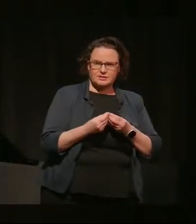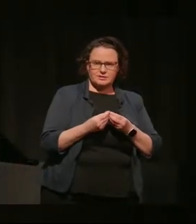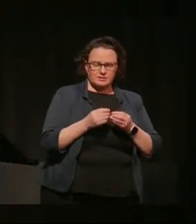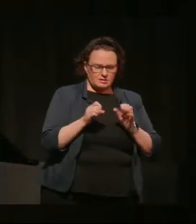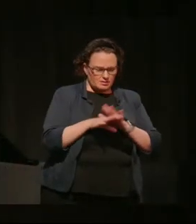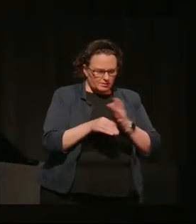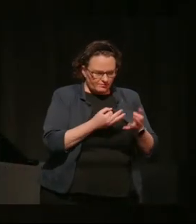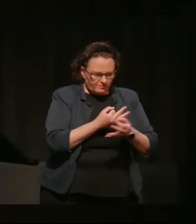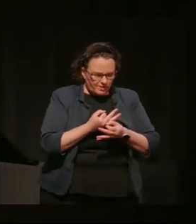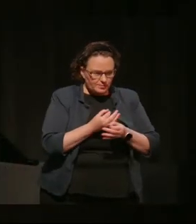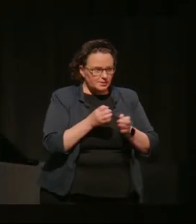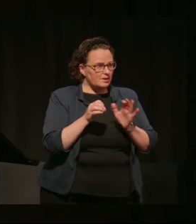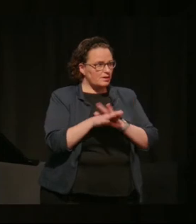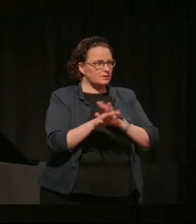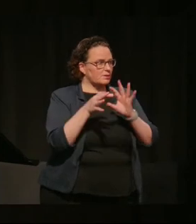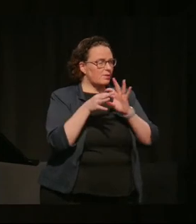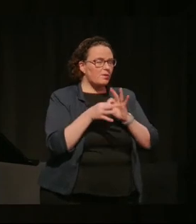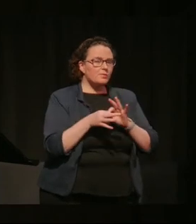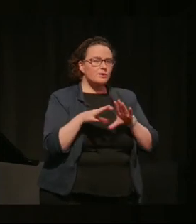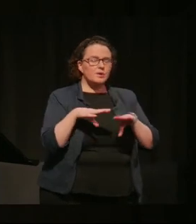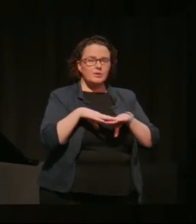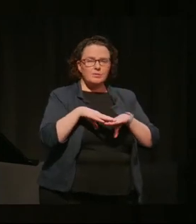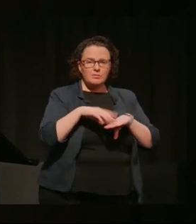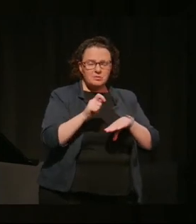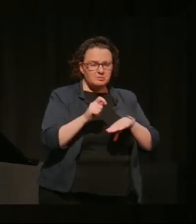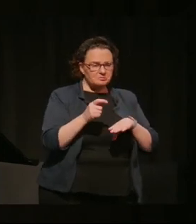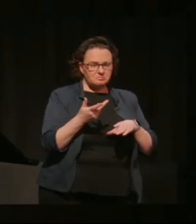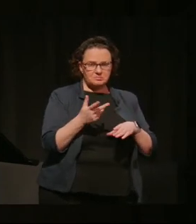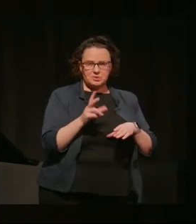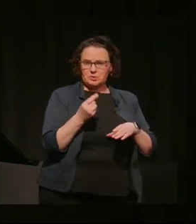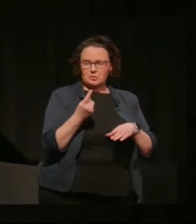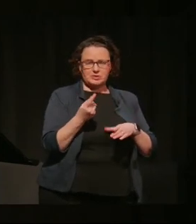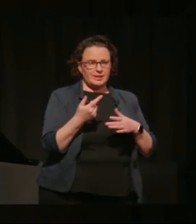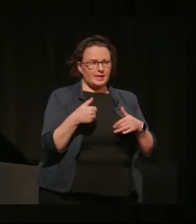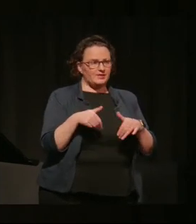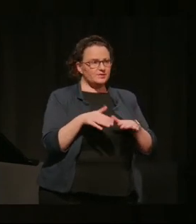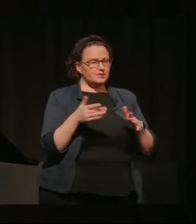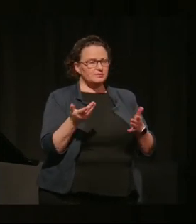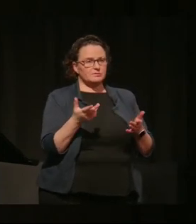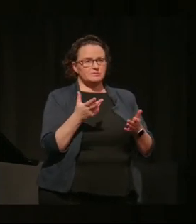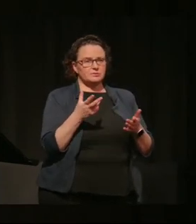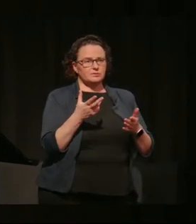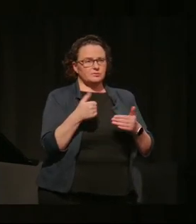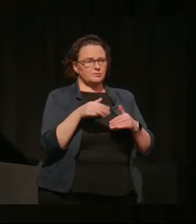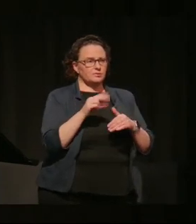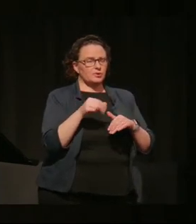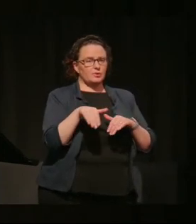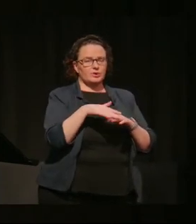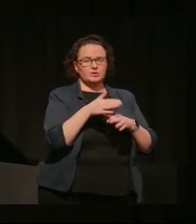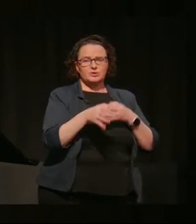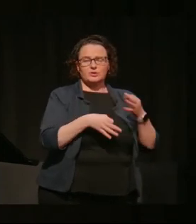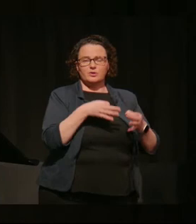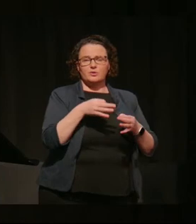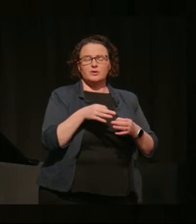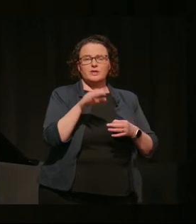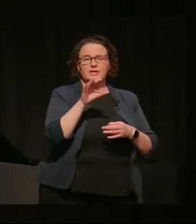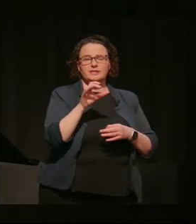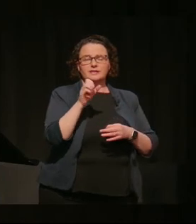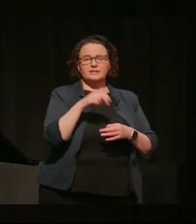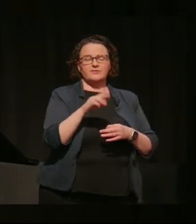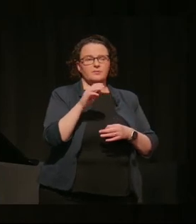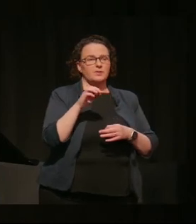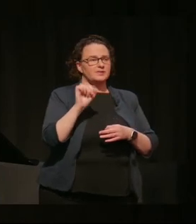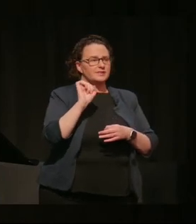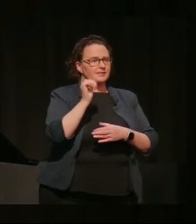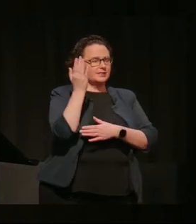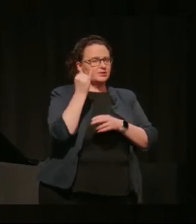families and their homes. Most had no one left and nowhere to go. Stephen Benedict, lecturer at the National